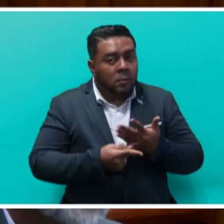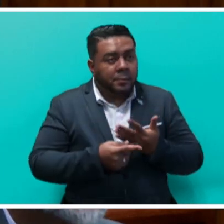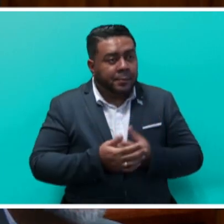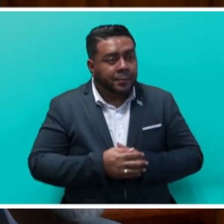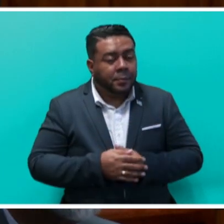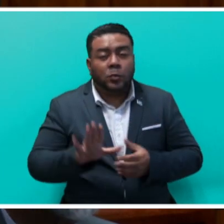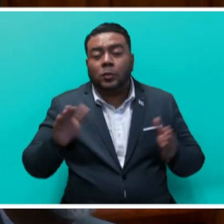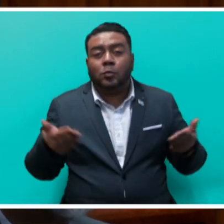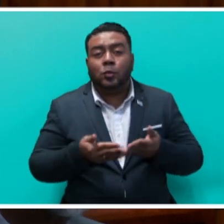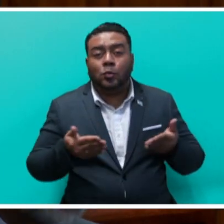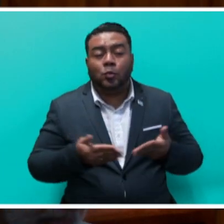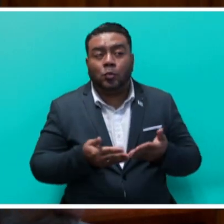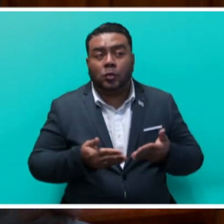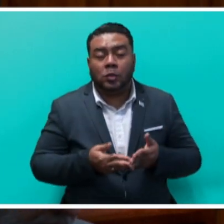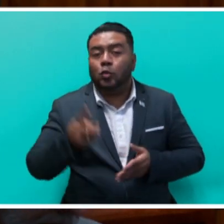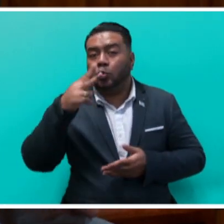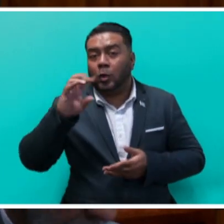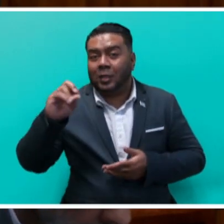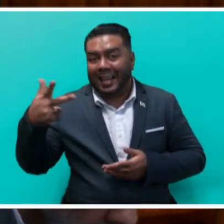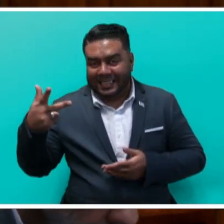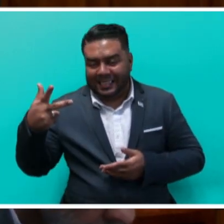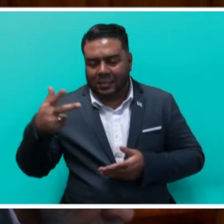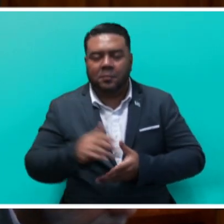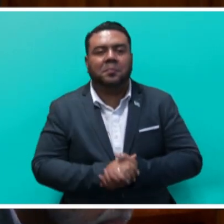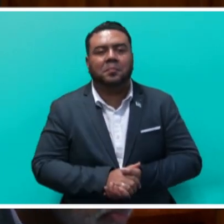was introduced in 2008.